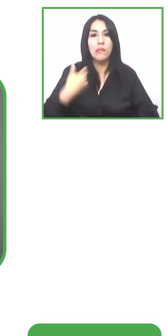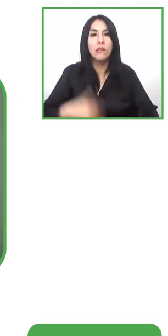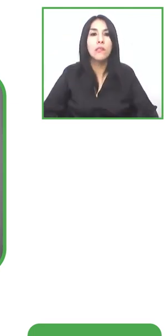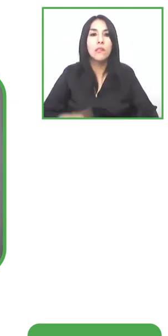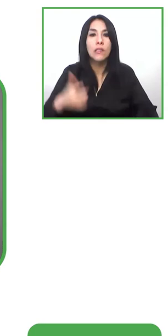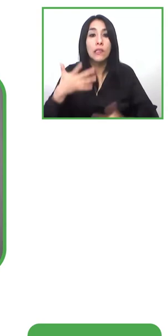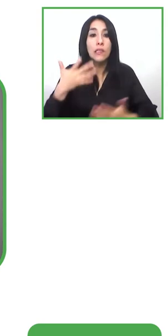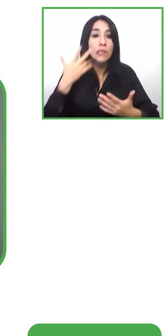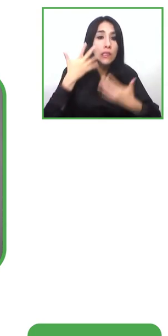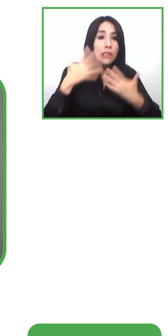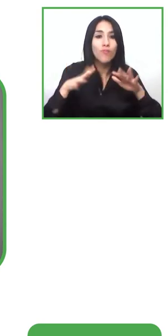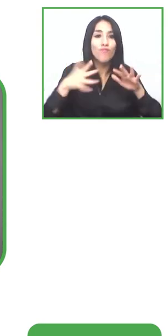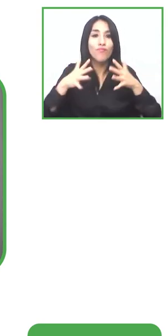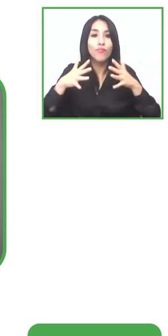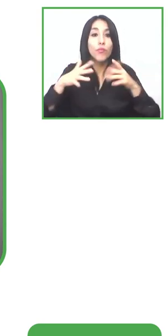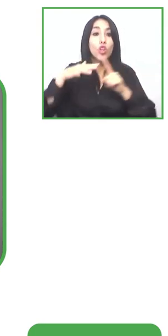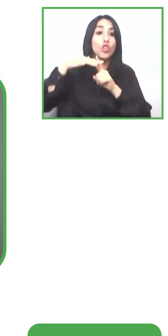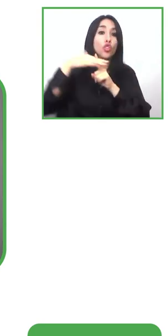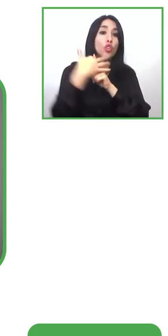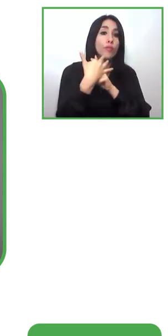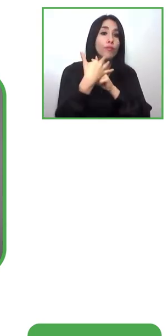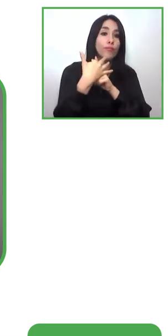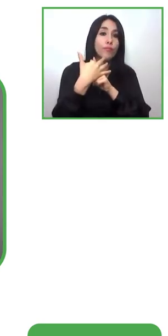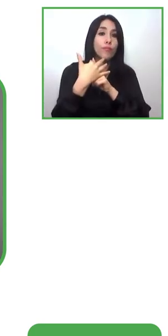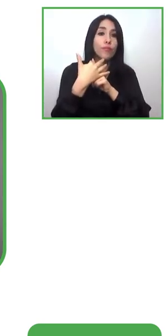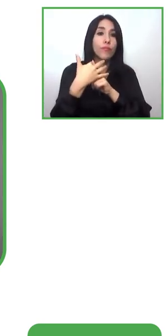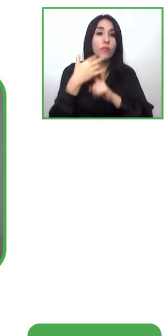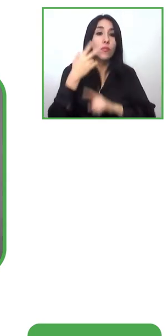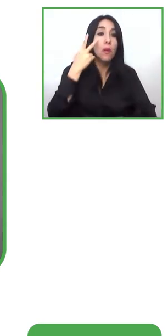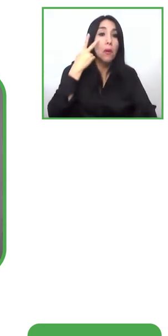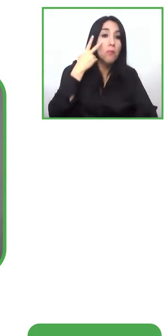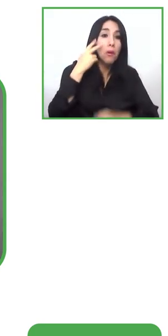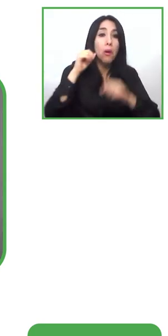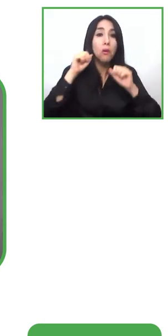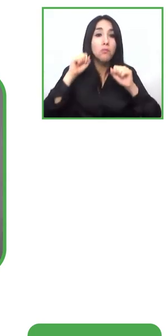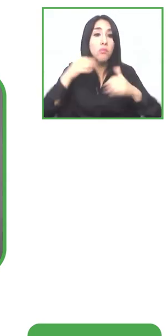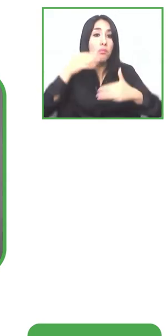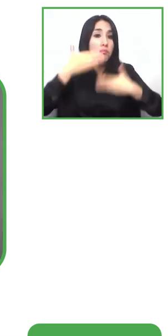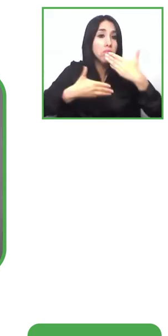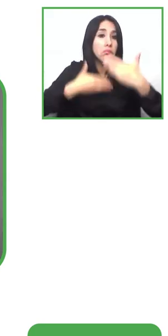we are now back to the restaurants